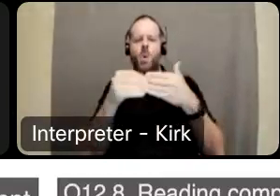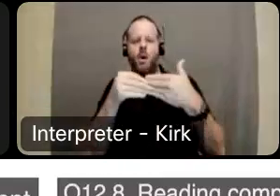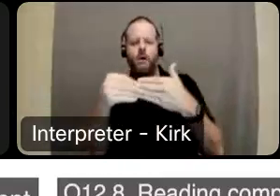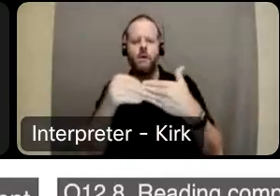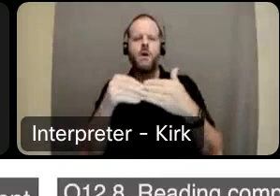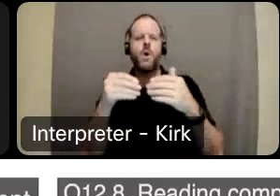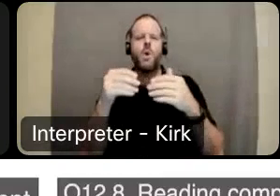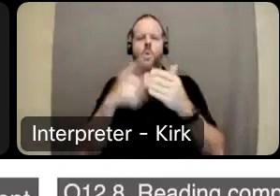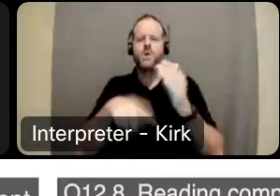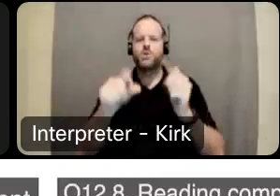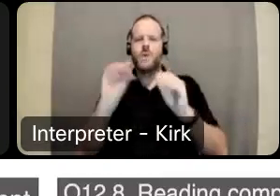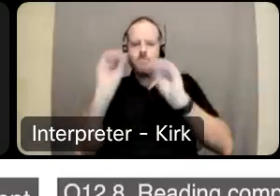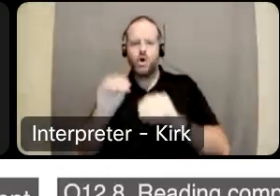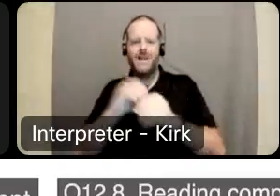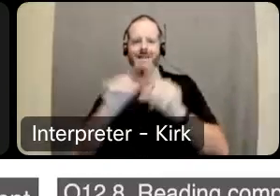these boxes.